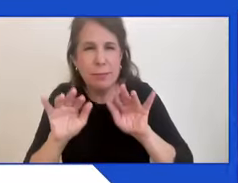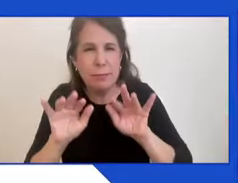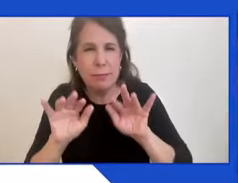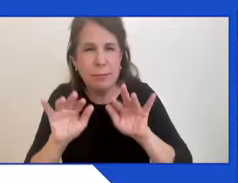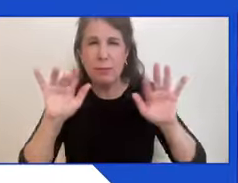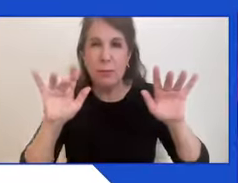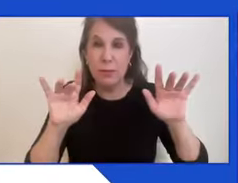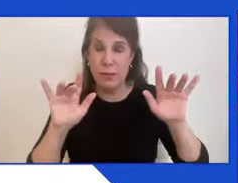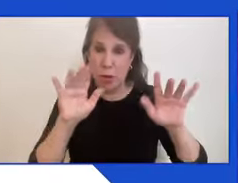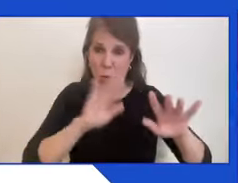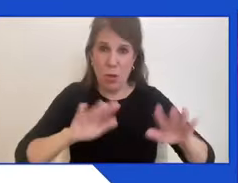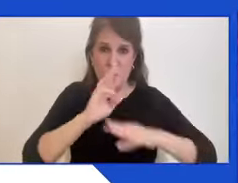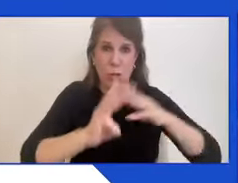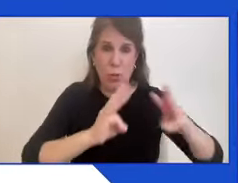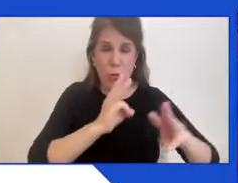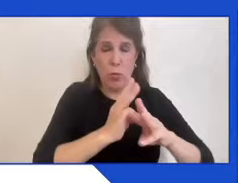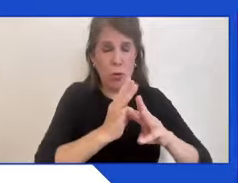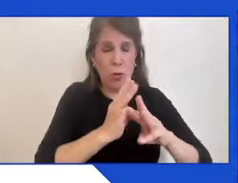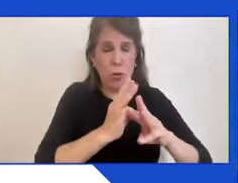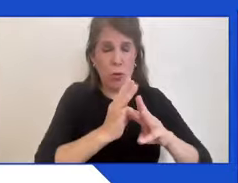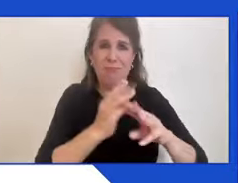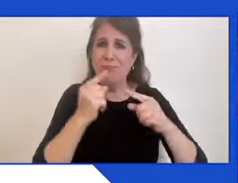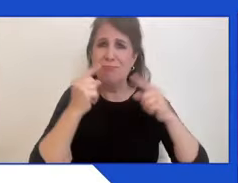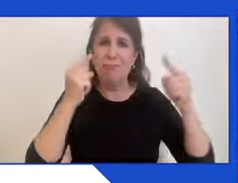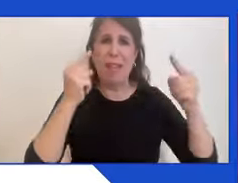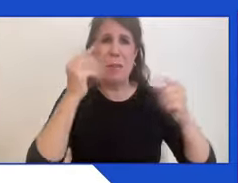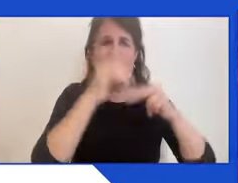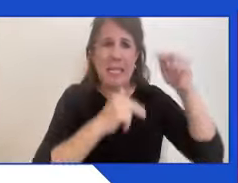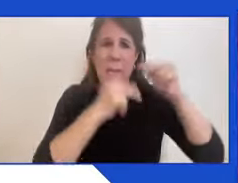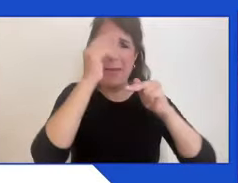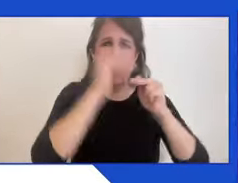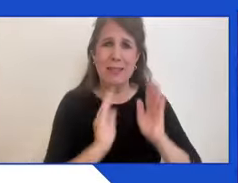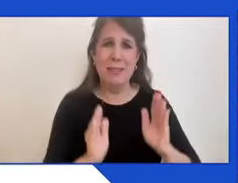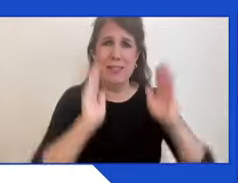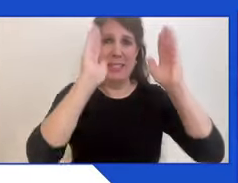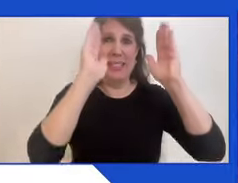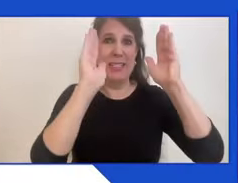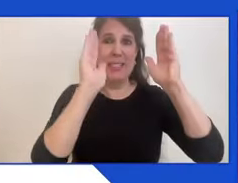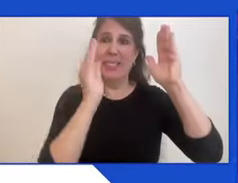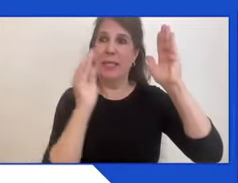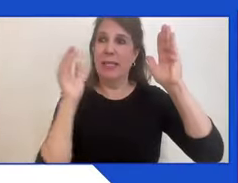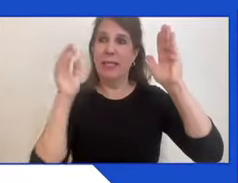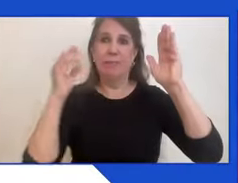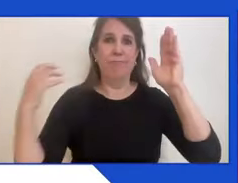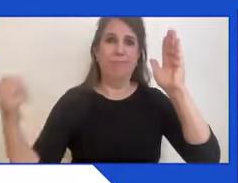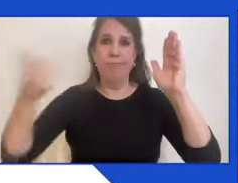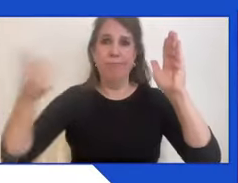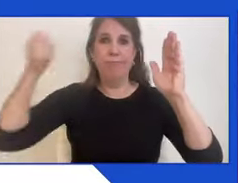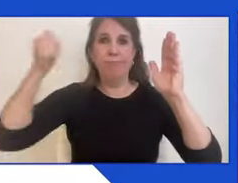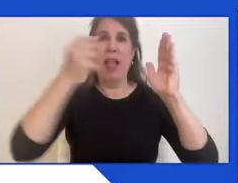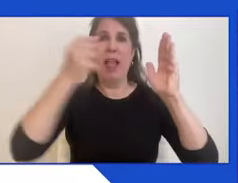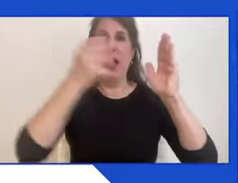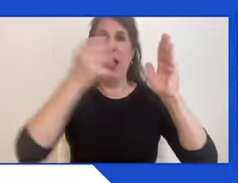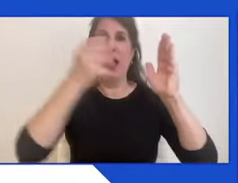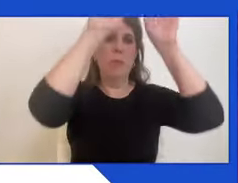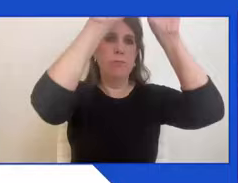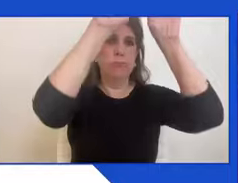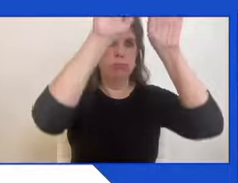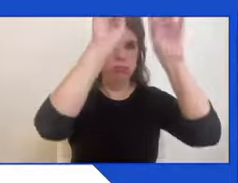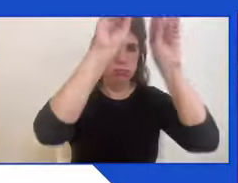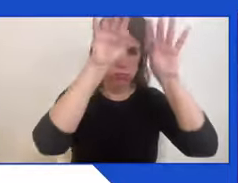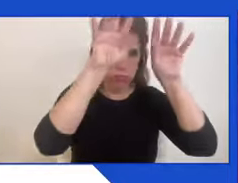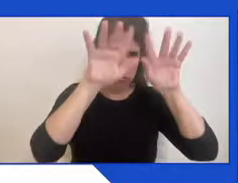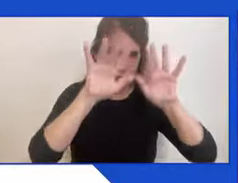up in blue and white from New York to Miami, from Paris to Prague and Baku, showing